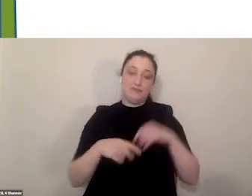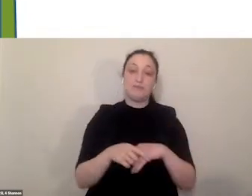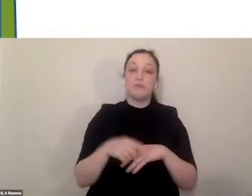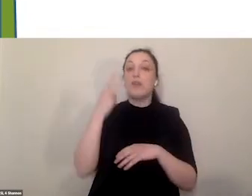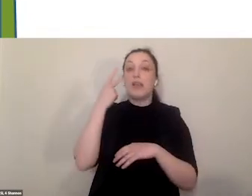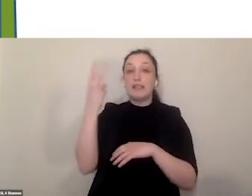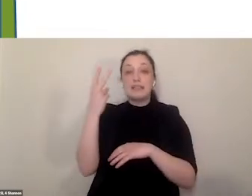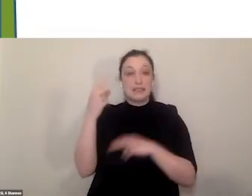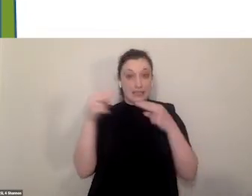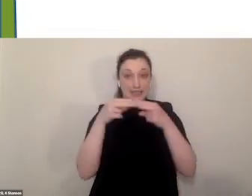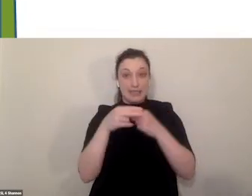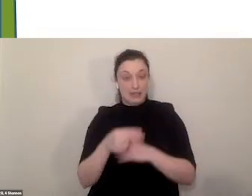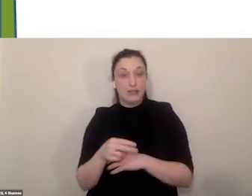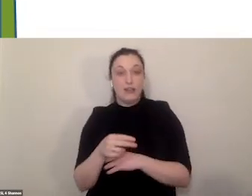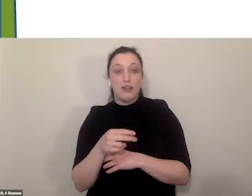are visible